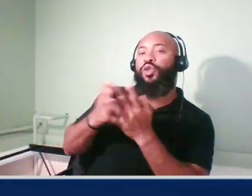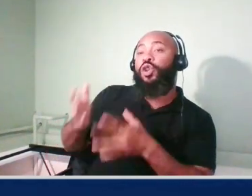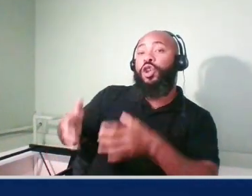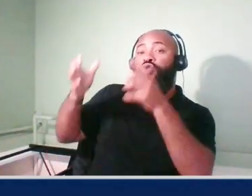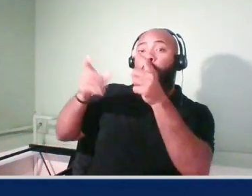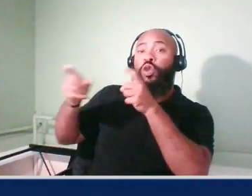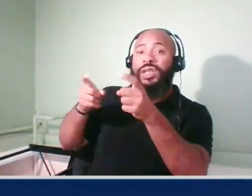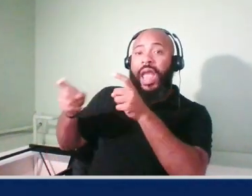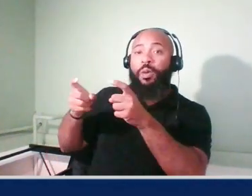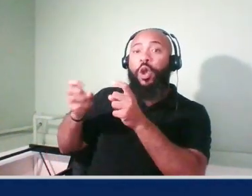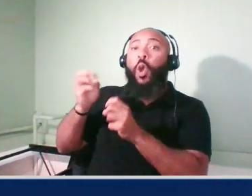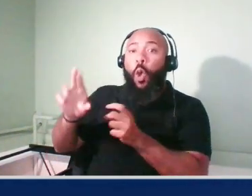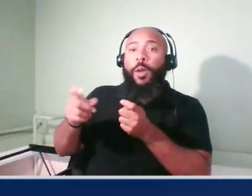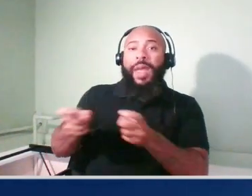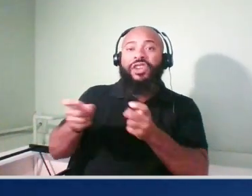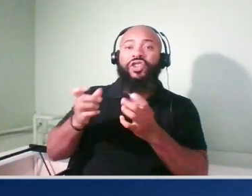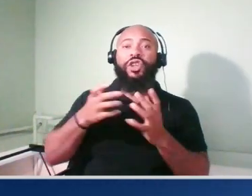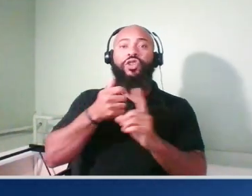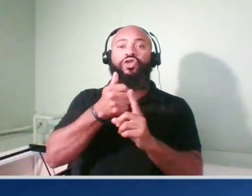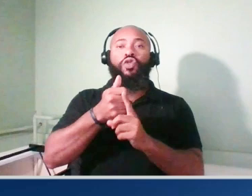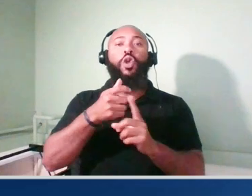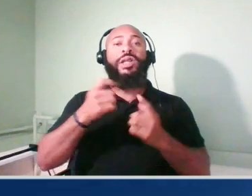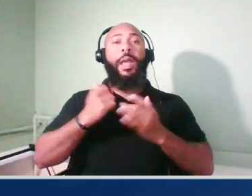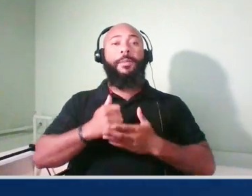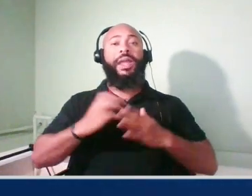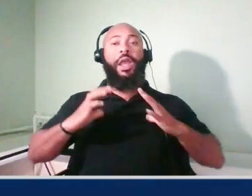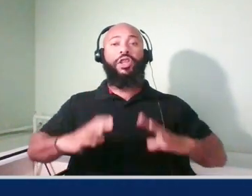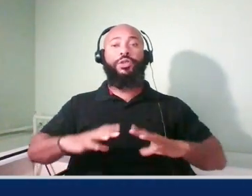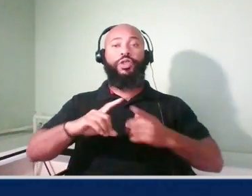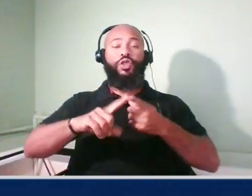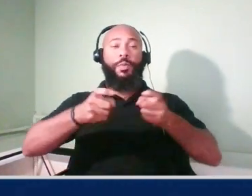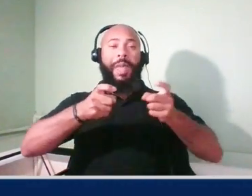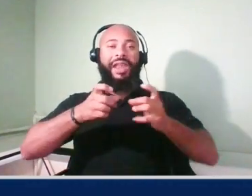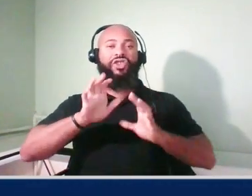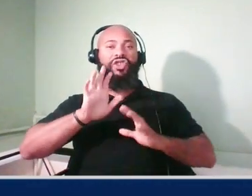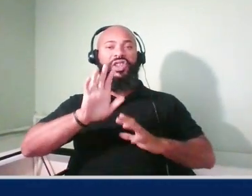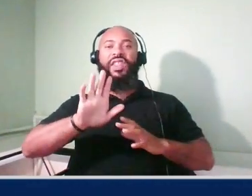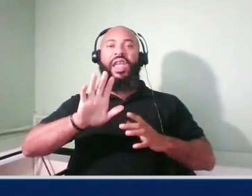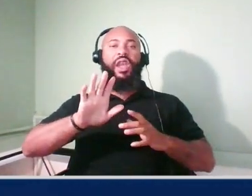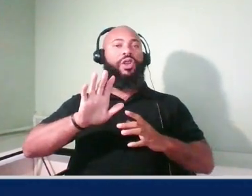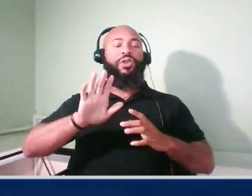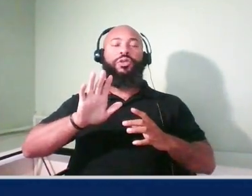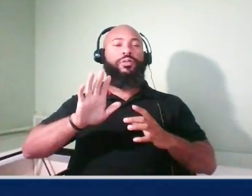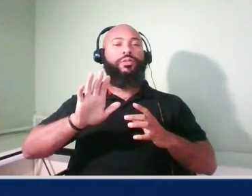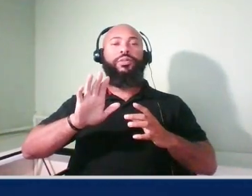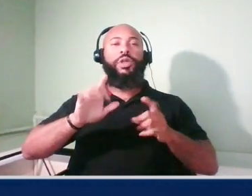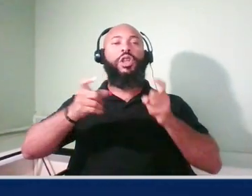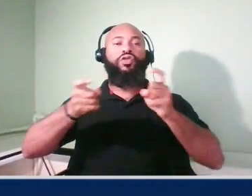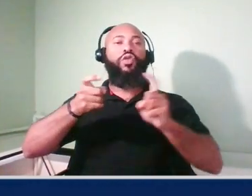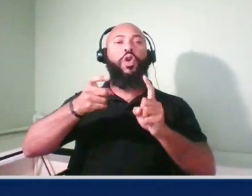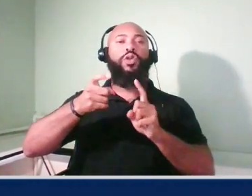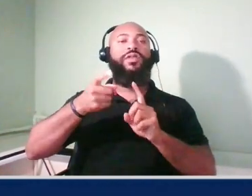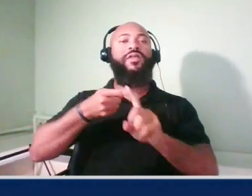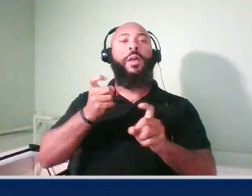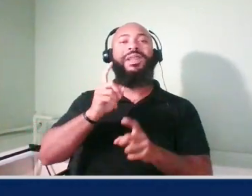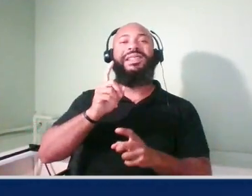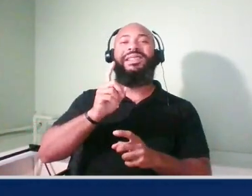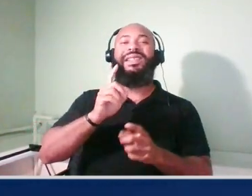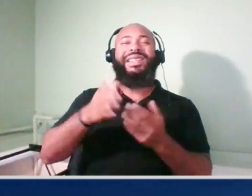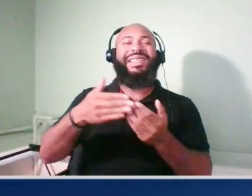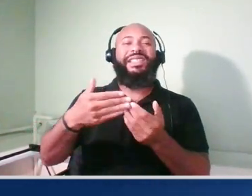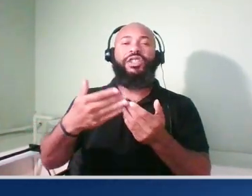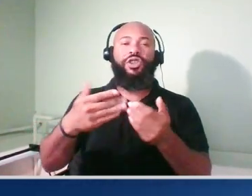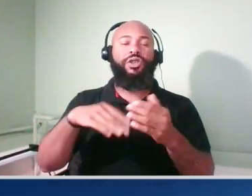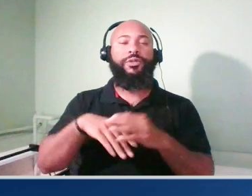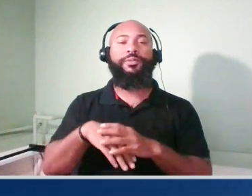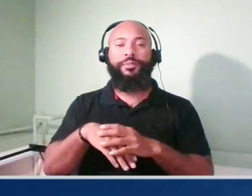to, manage their detective controls from a single pane of glass. Okay. And then lastly, which is the newer type of control that we have, are the